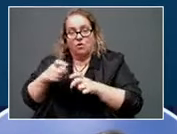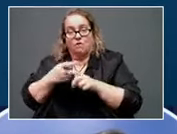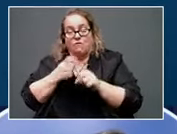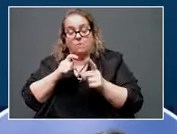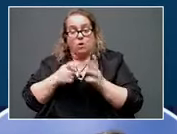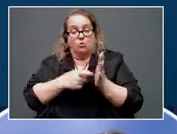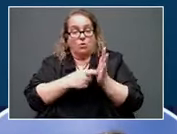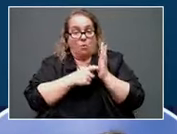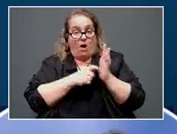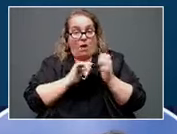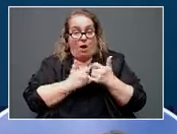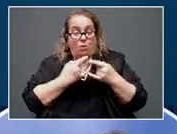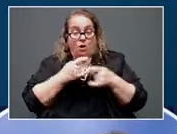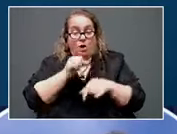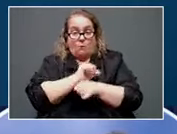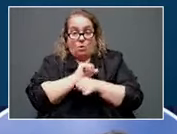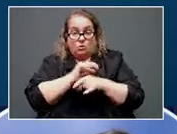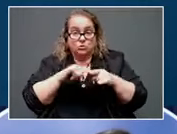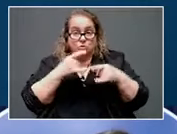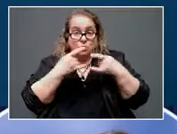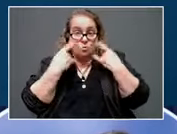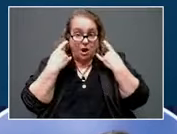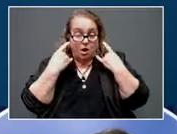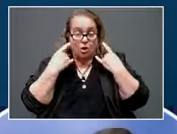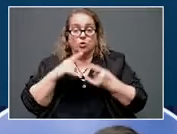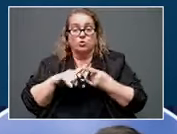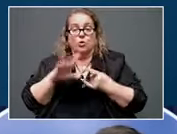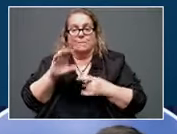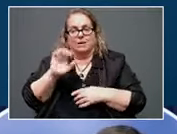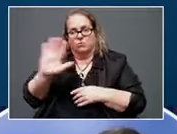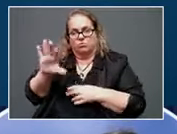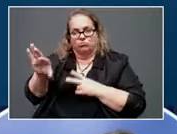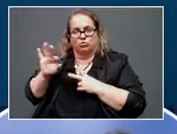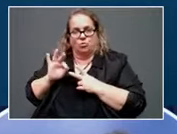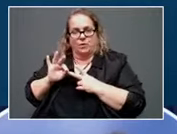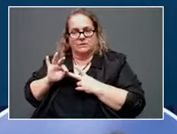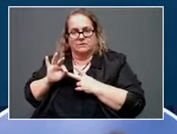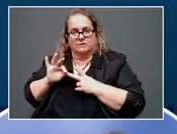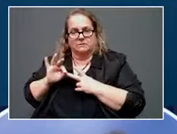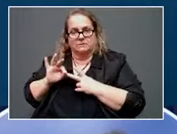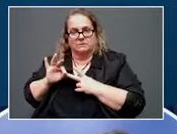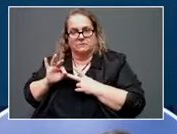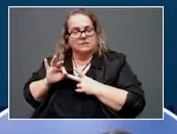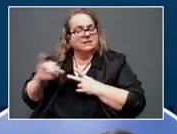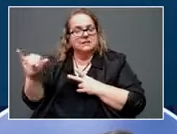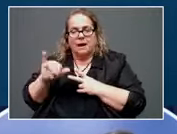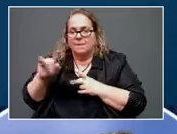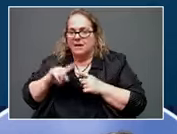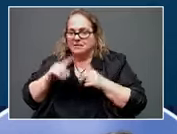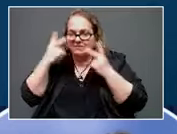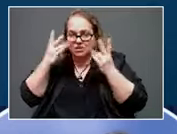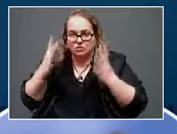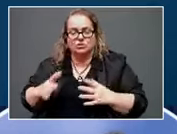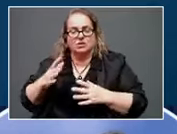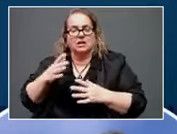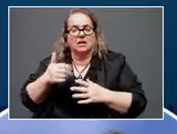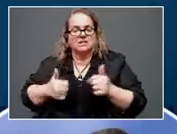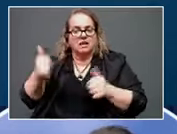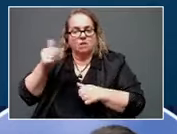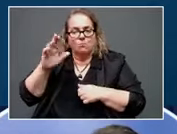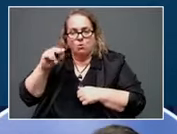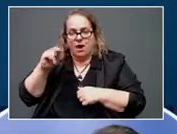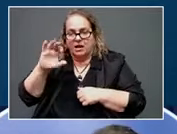to wear masks to it being optional, as well as for visitors in executive branch buildings and offices and